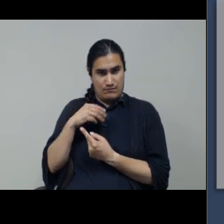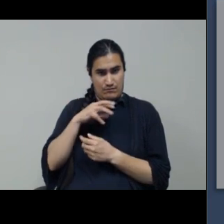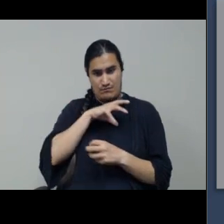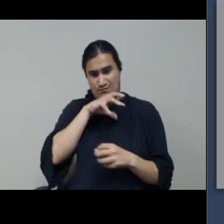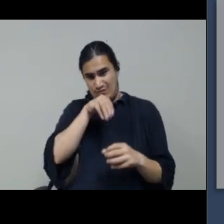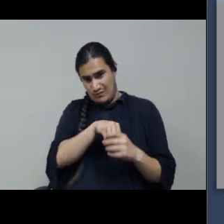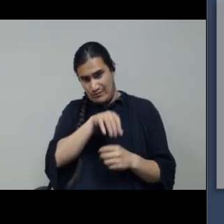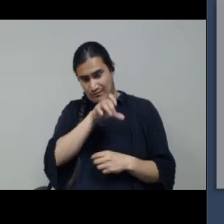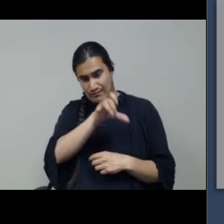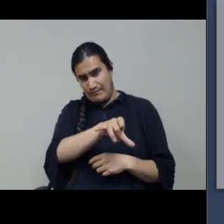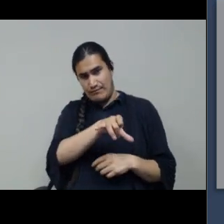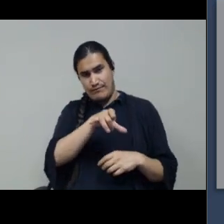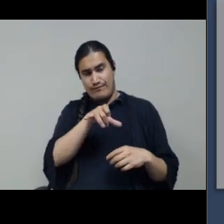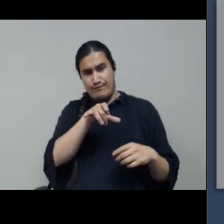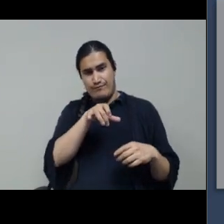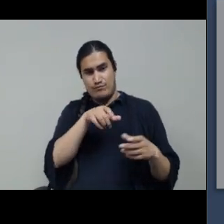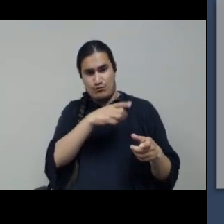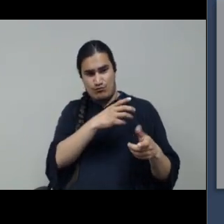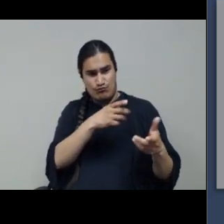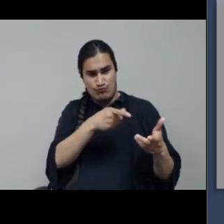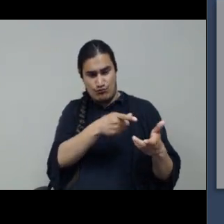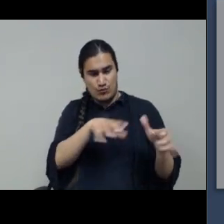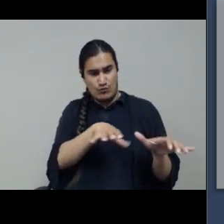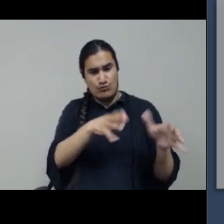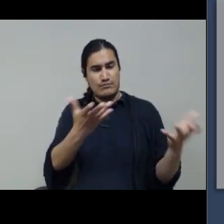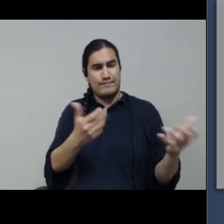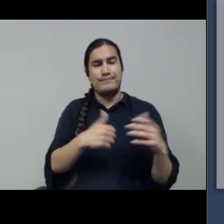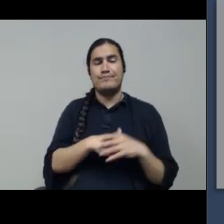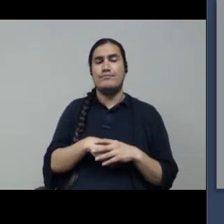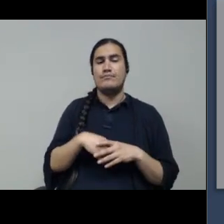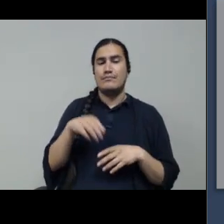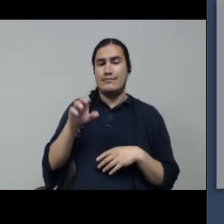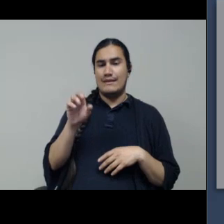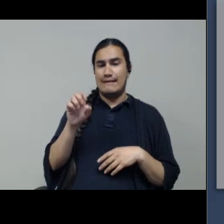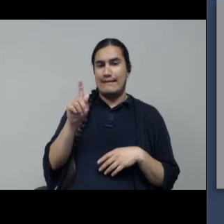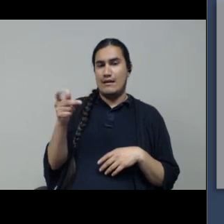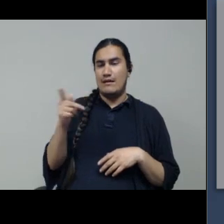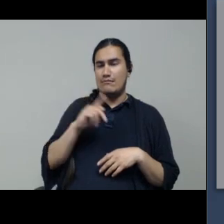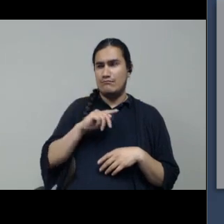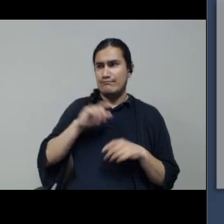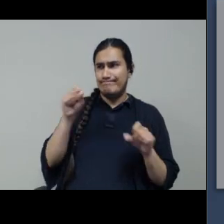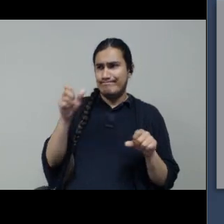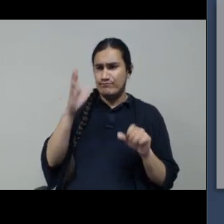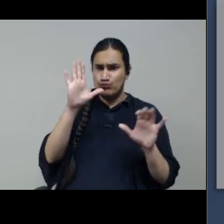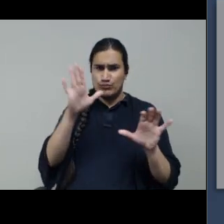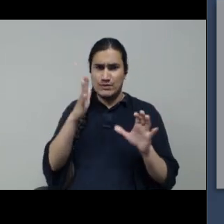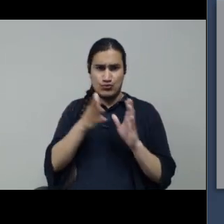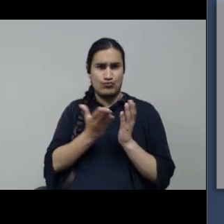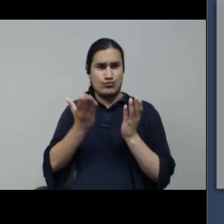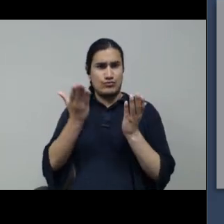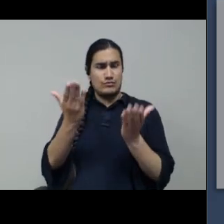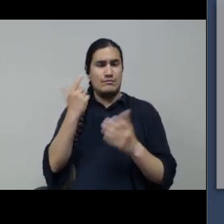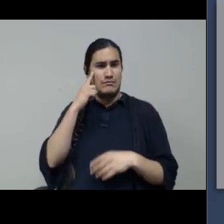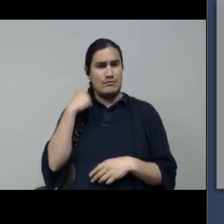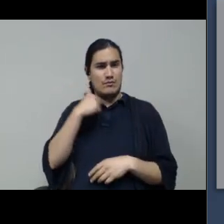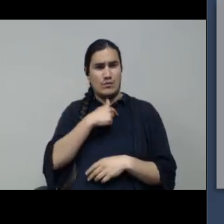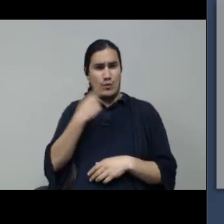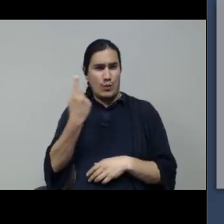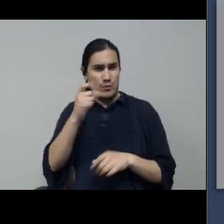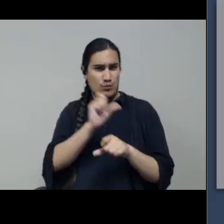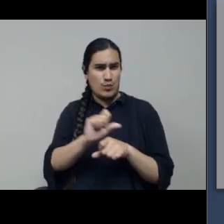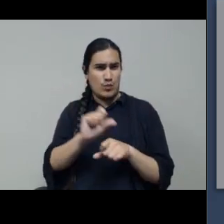incorporating into, what you're doing here? Yeah, I think that's a really great suggestion. I think we are always